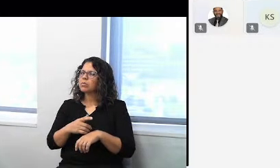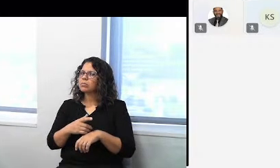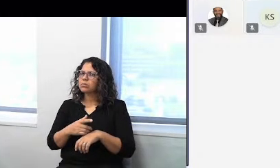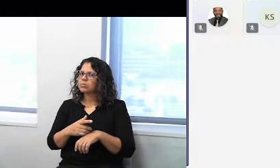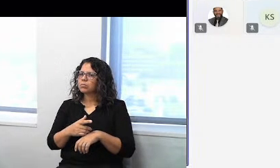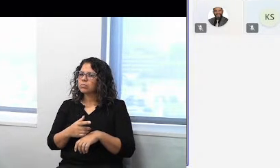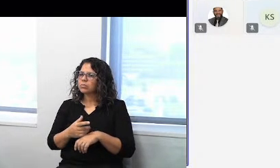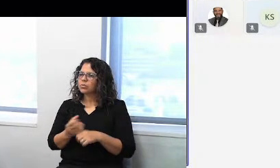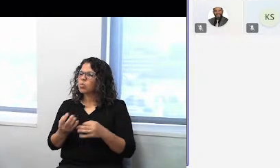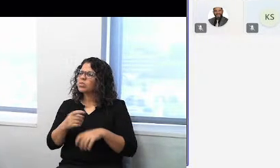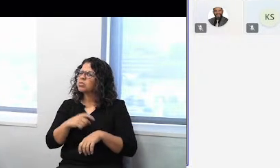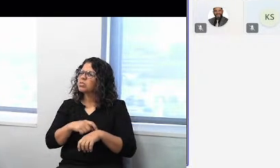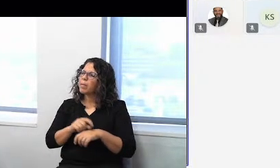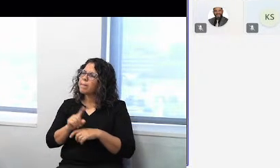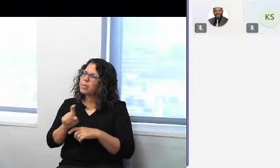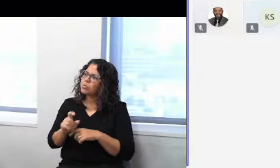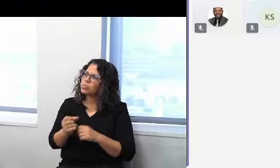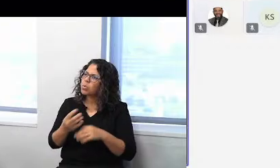Okay, All